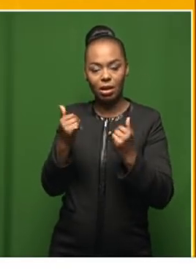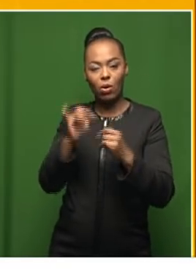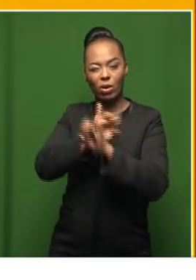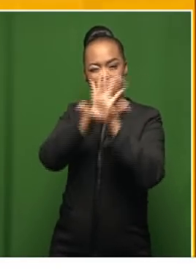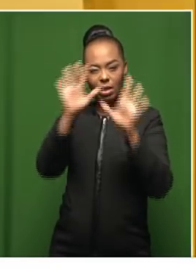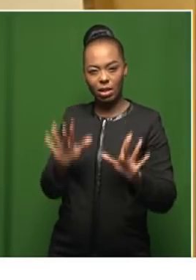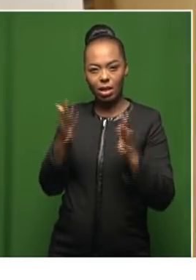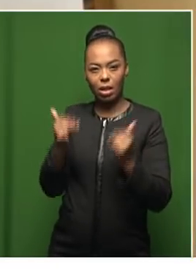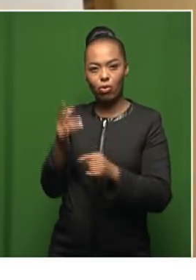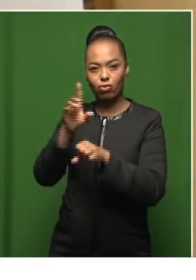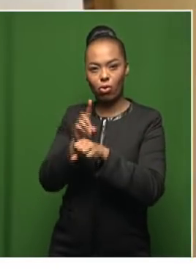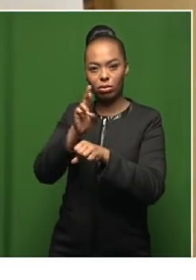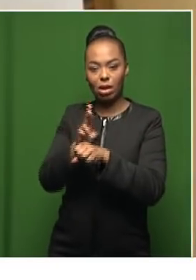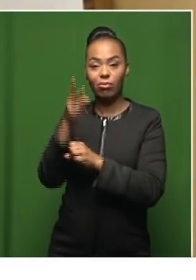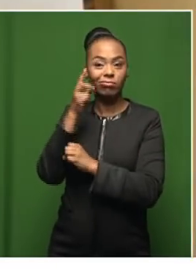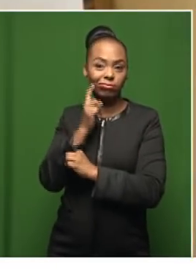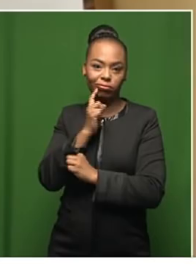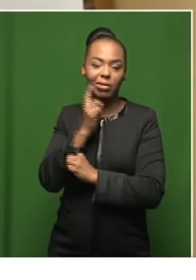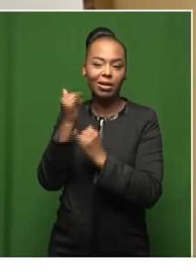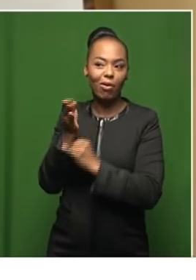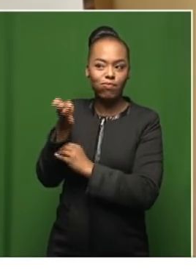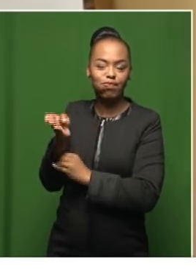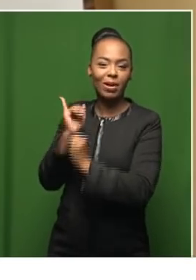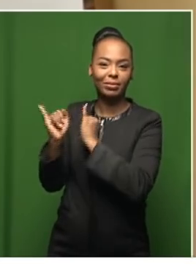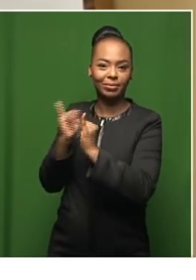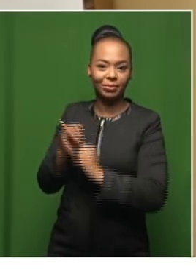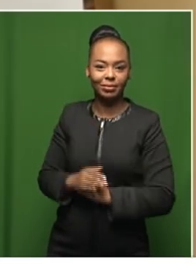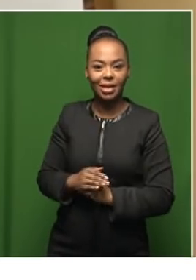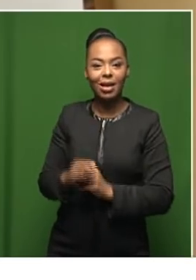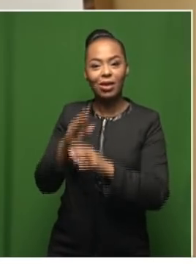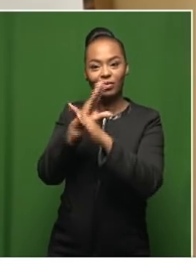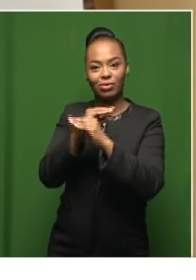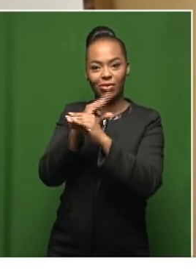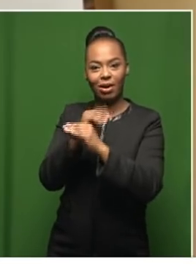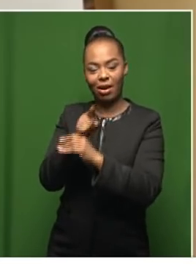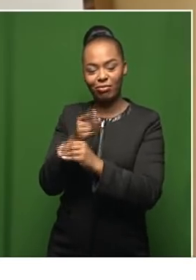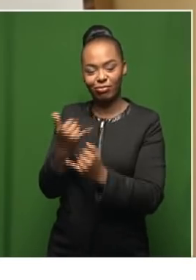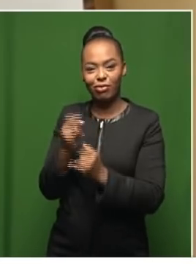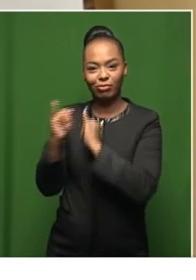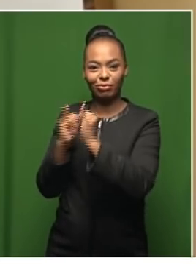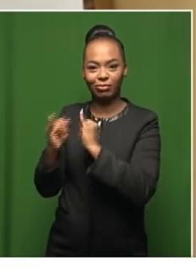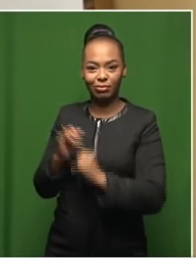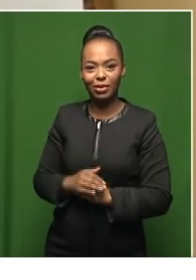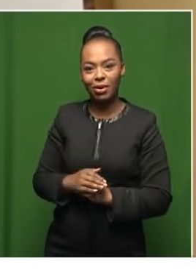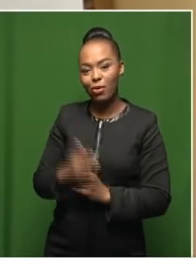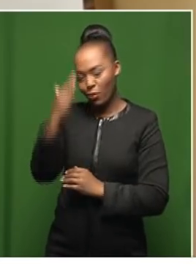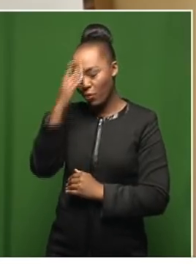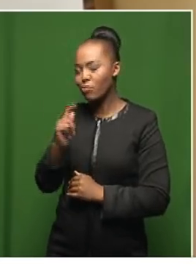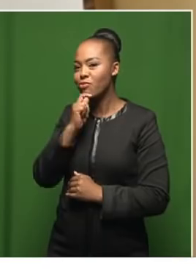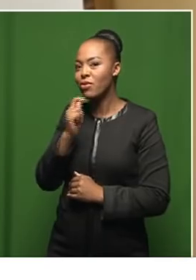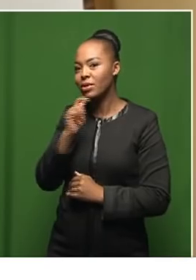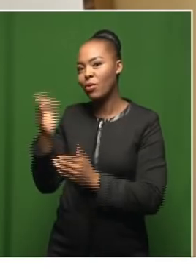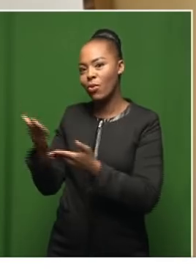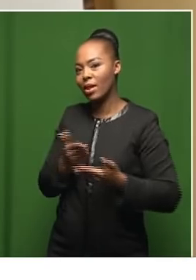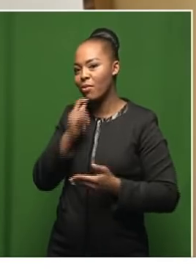by Dr Zweli Mkhize, who's joining us via Skype. A very good morning to you, Dr Mkhize. Thank you so much for joining us. Welcome to Morning Live. Morning